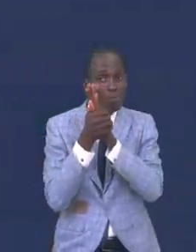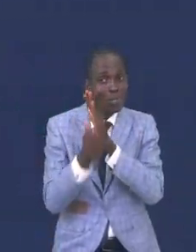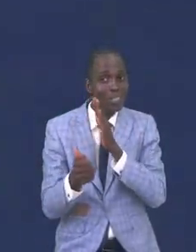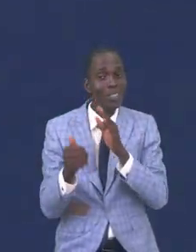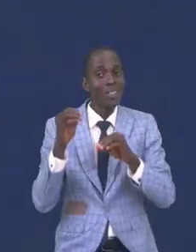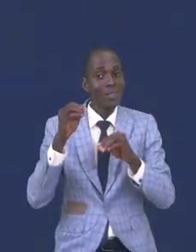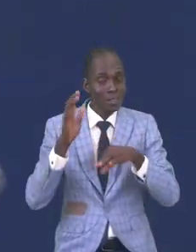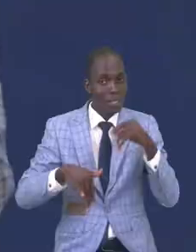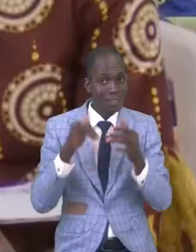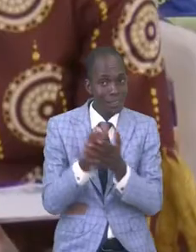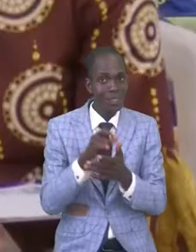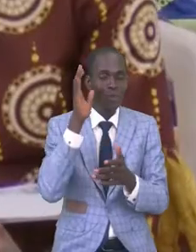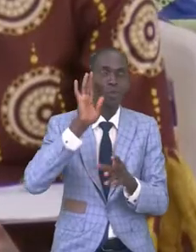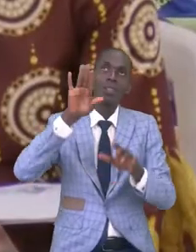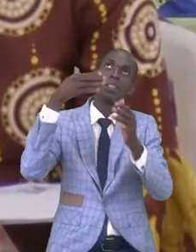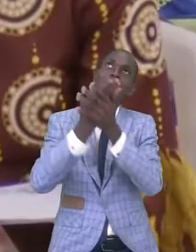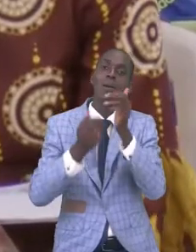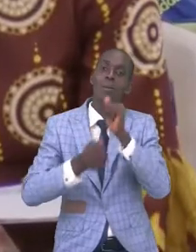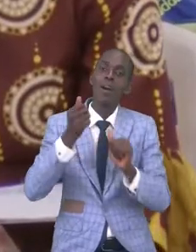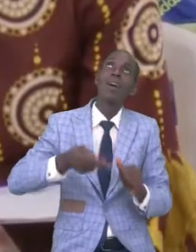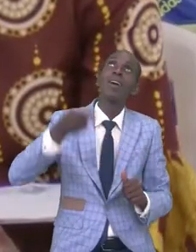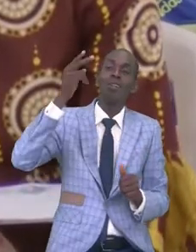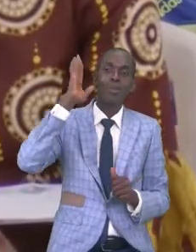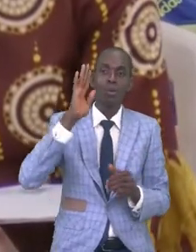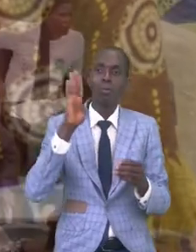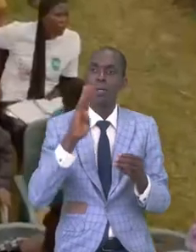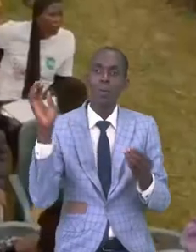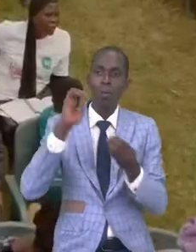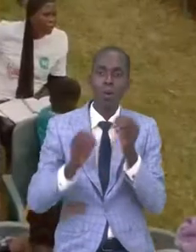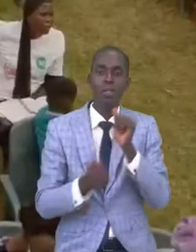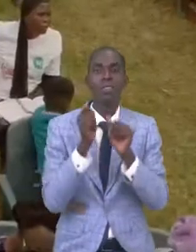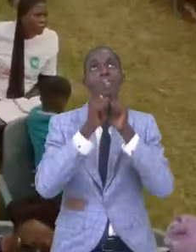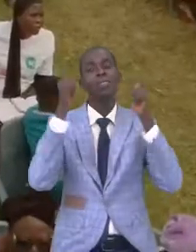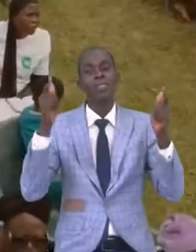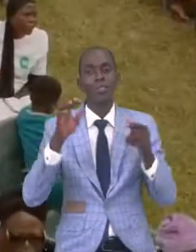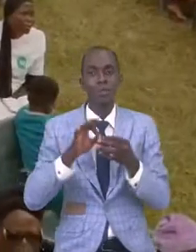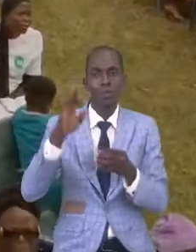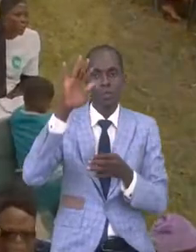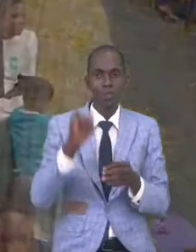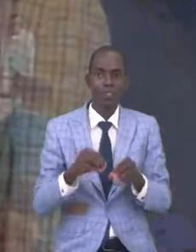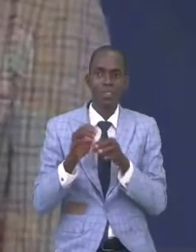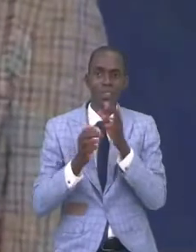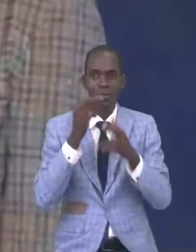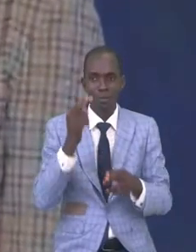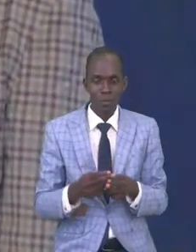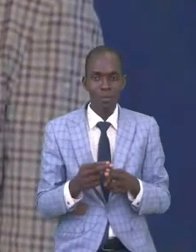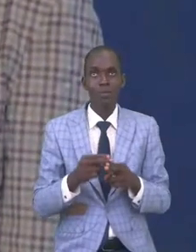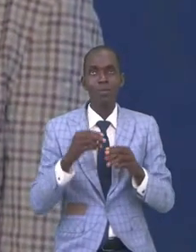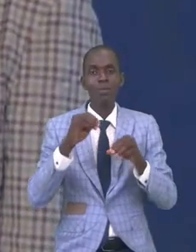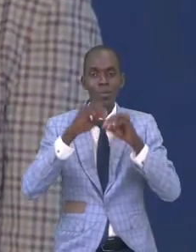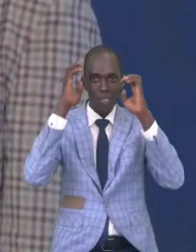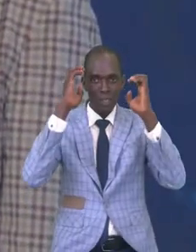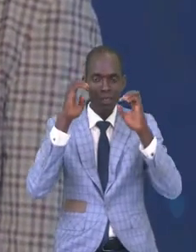You'll get higher. Yeah. You'll become greater. Yeah. Spiritually, yeah. Academically,